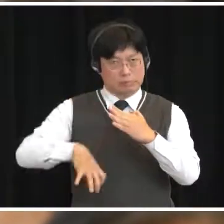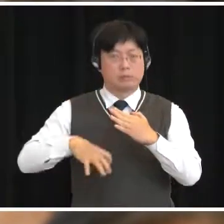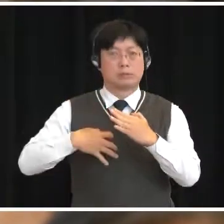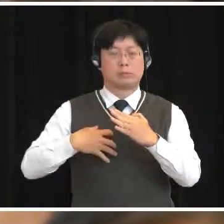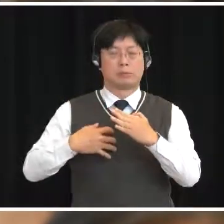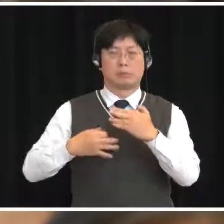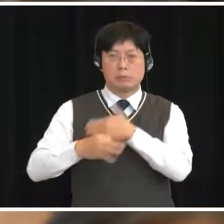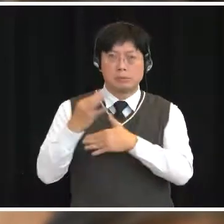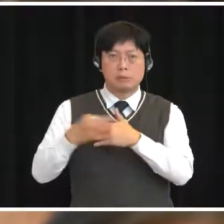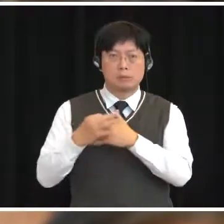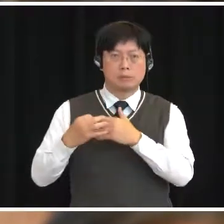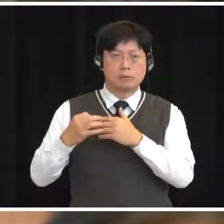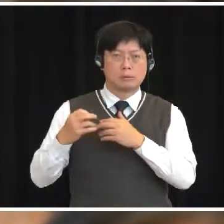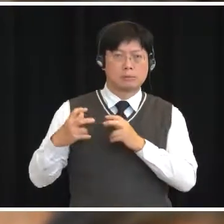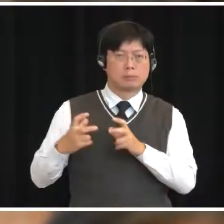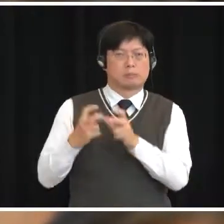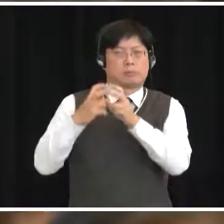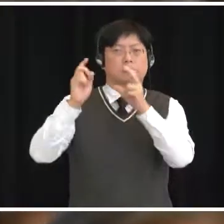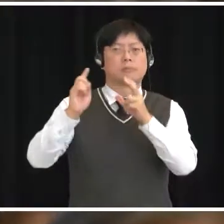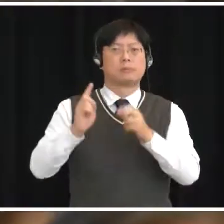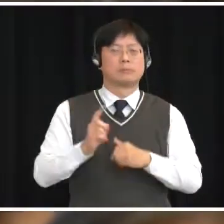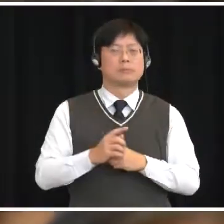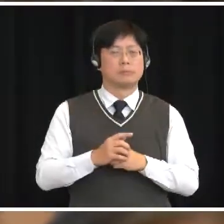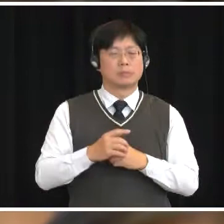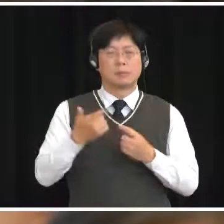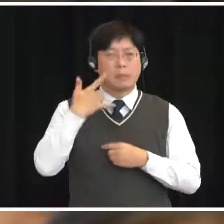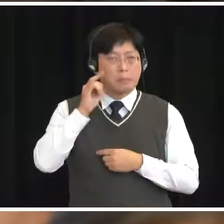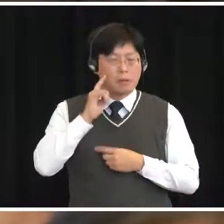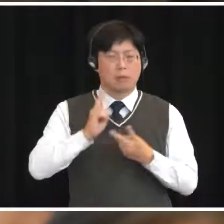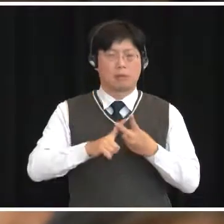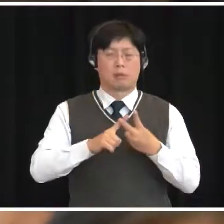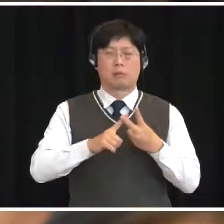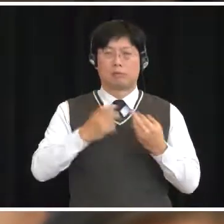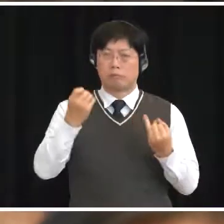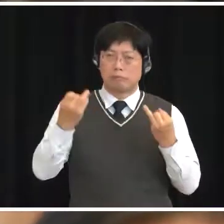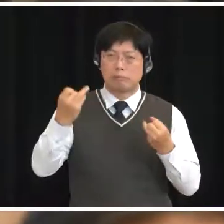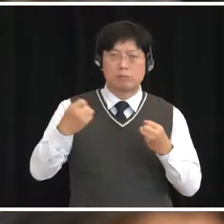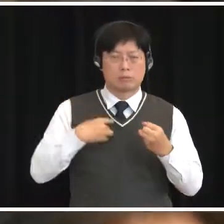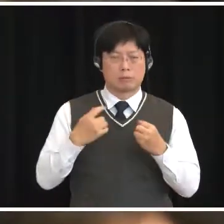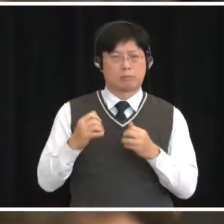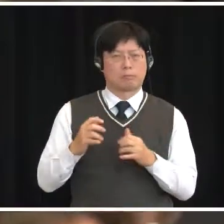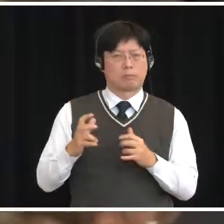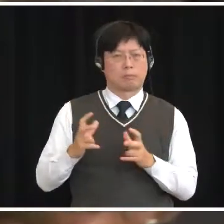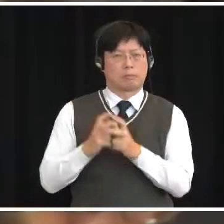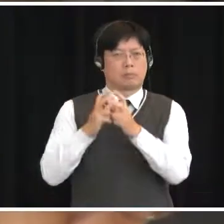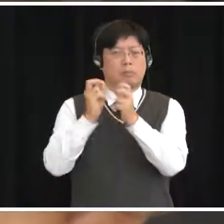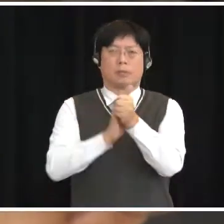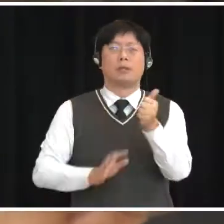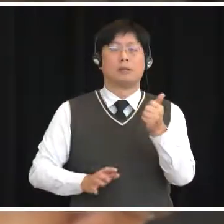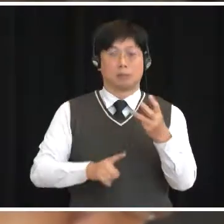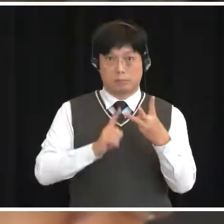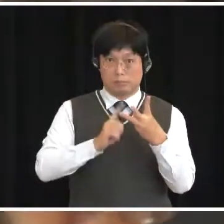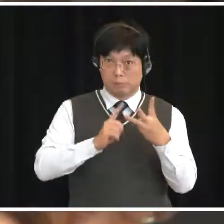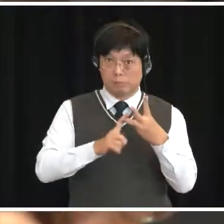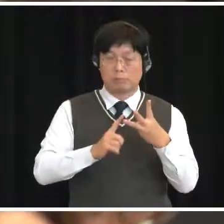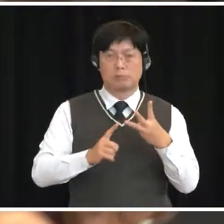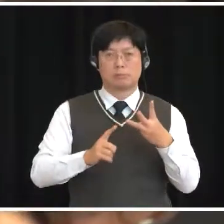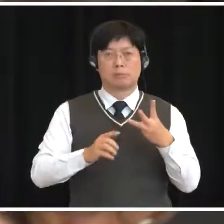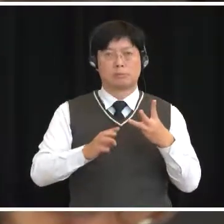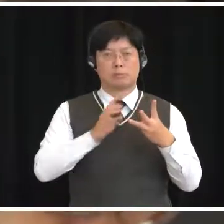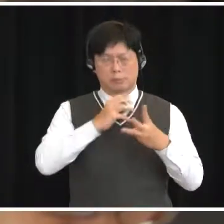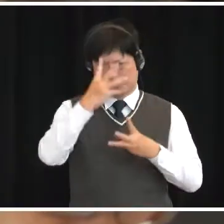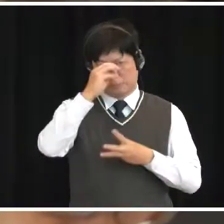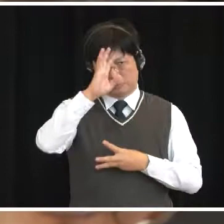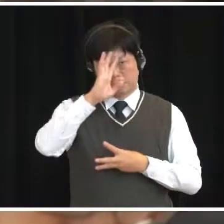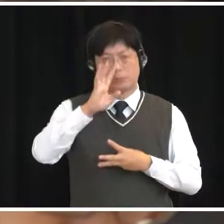is the dominant factor causing children to adopt suicide or conflict with family members.